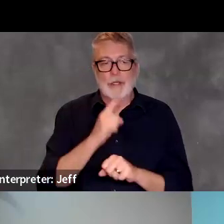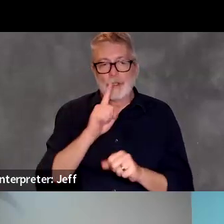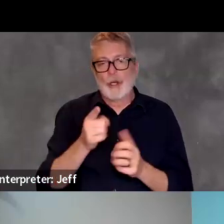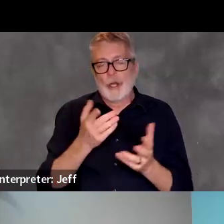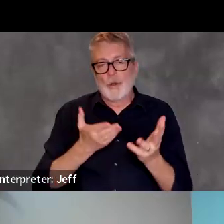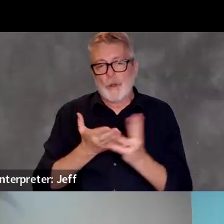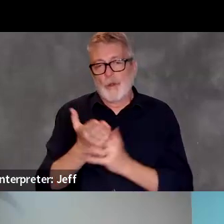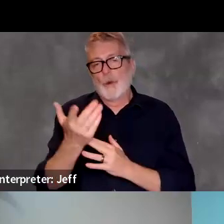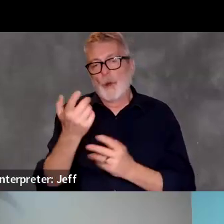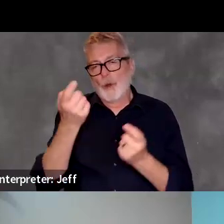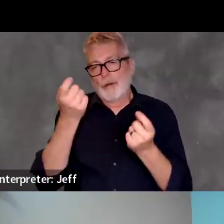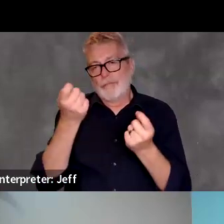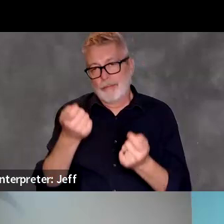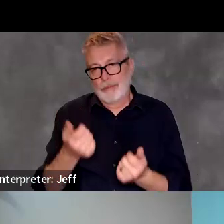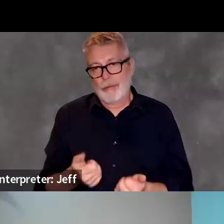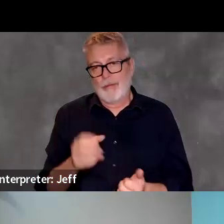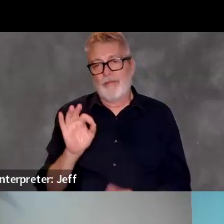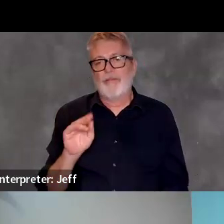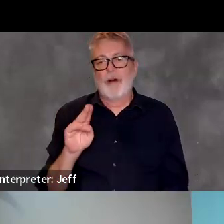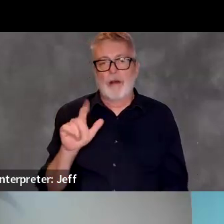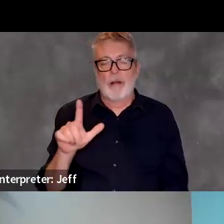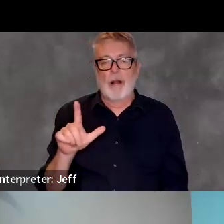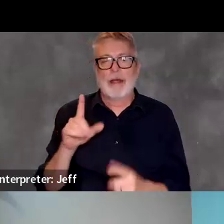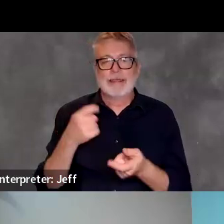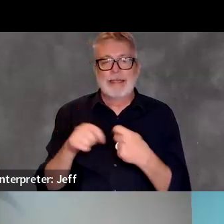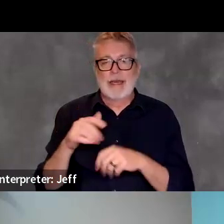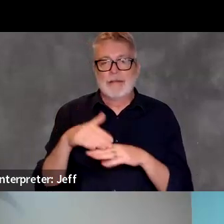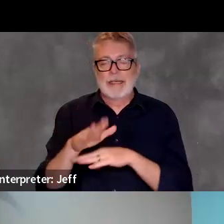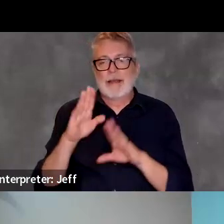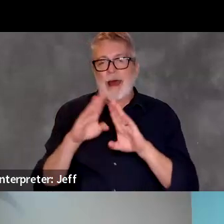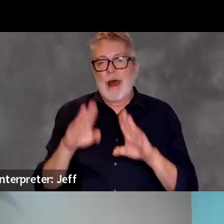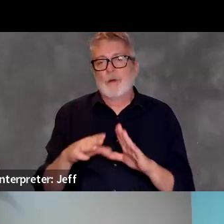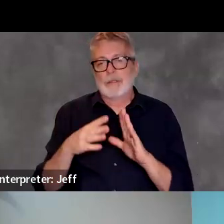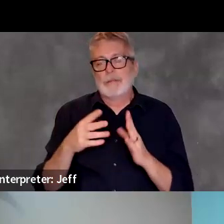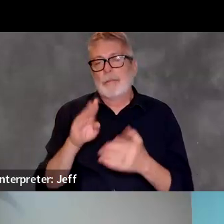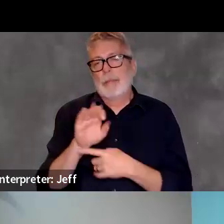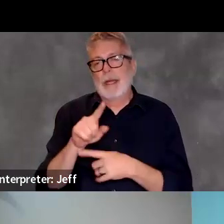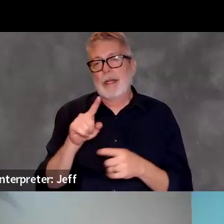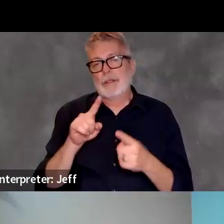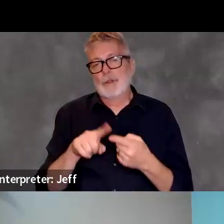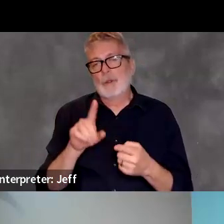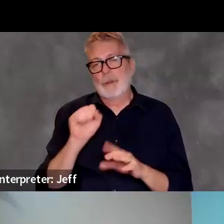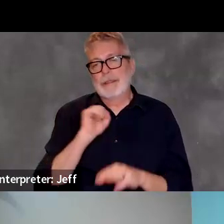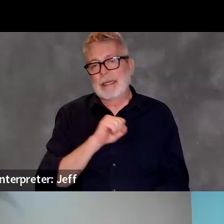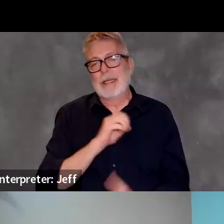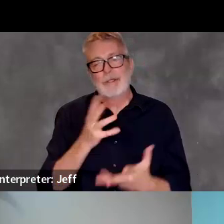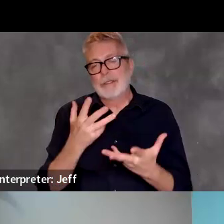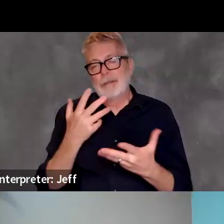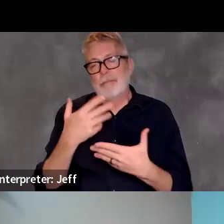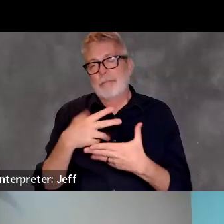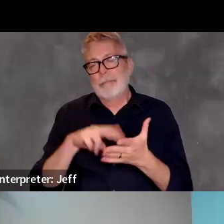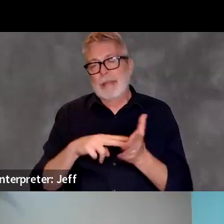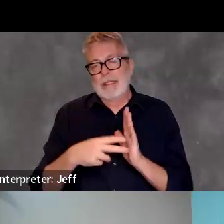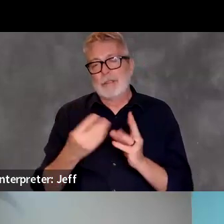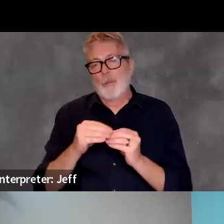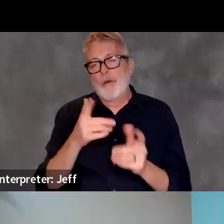funnel rather than sending the House bill over to the Senate. So it just makes it faster. And